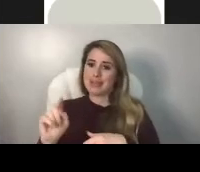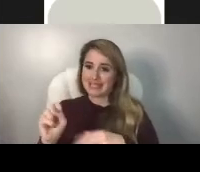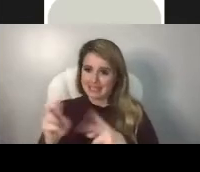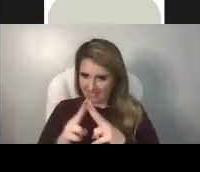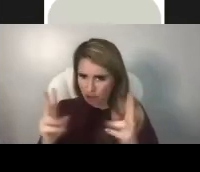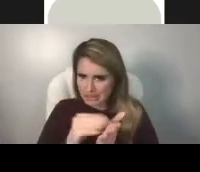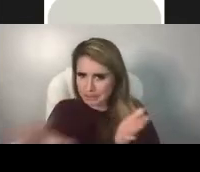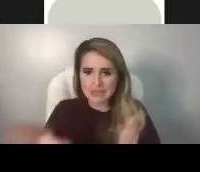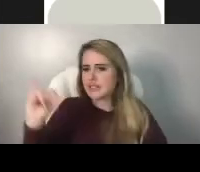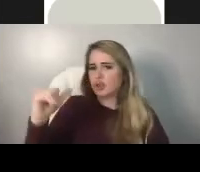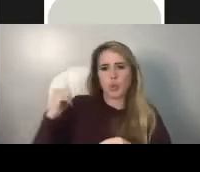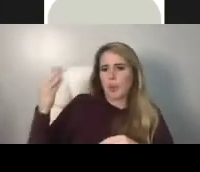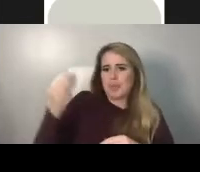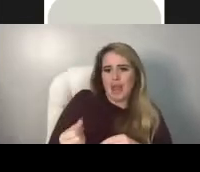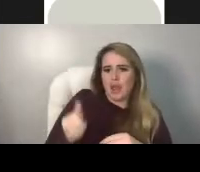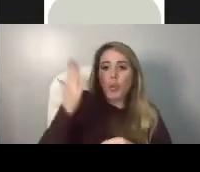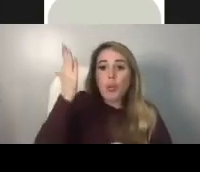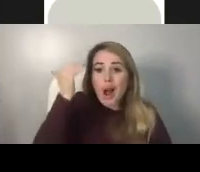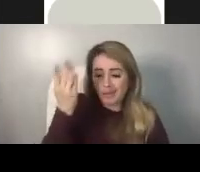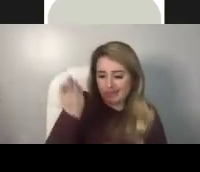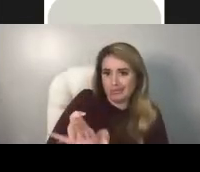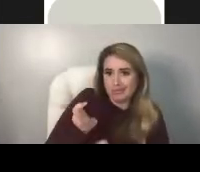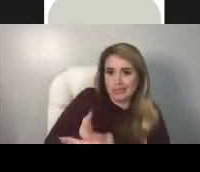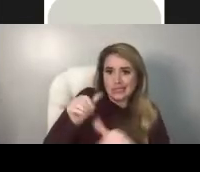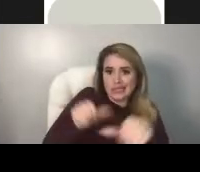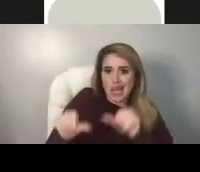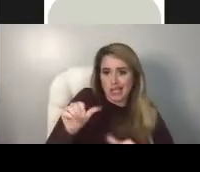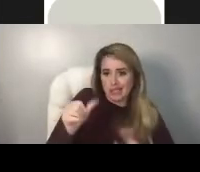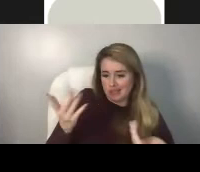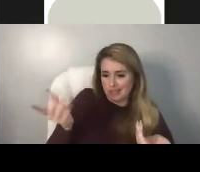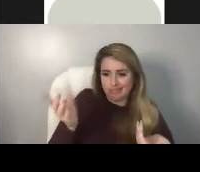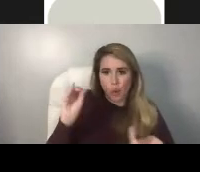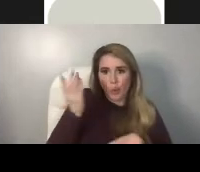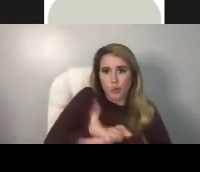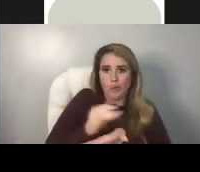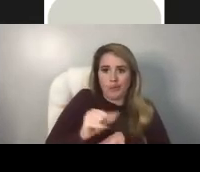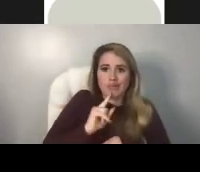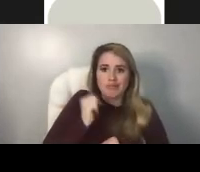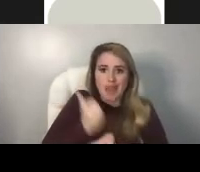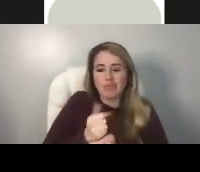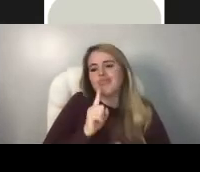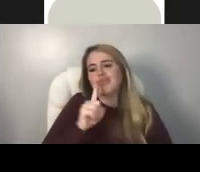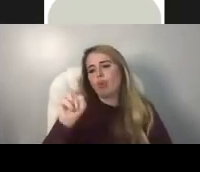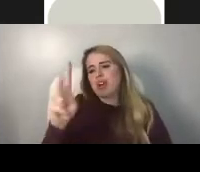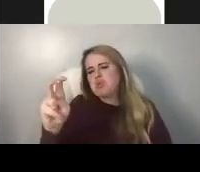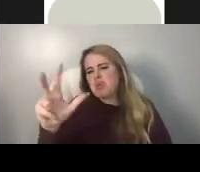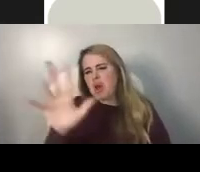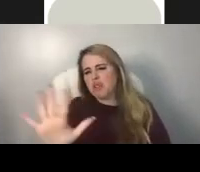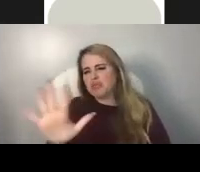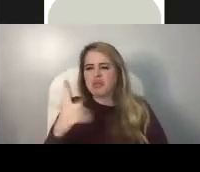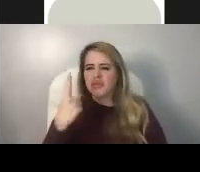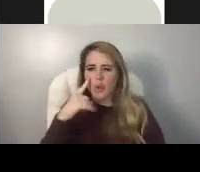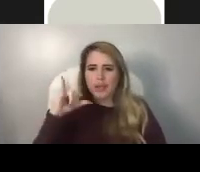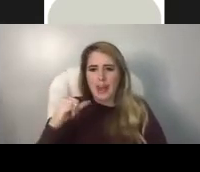there's no good studies that show that they really help. So I think it's a couple $100 for the medicine, and if patients want to buy